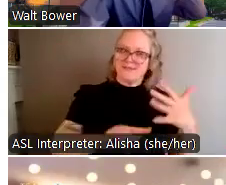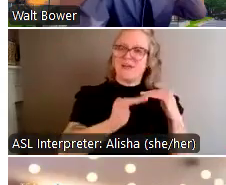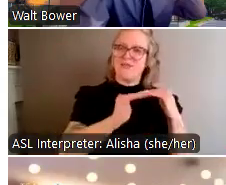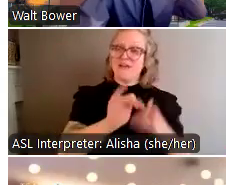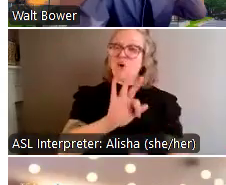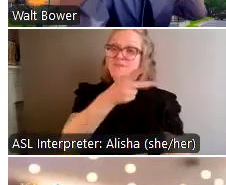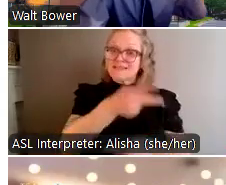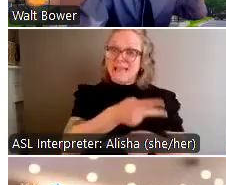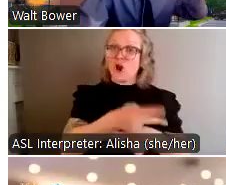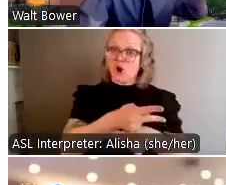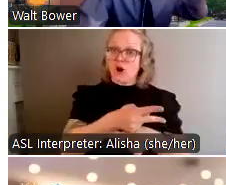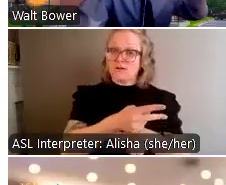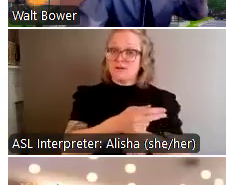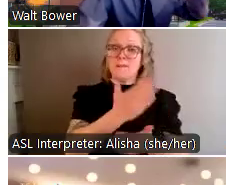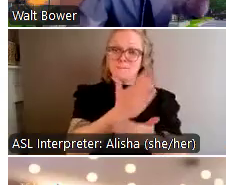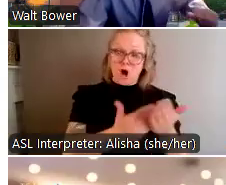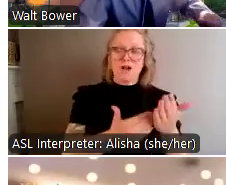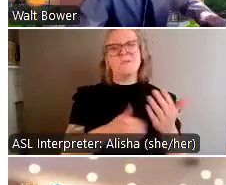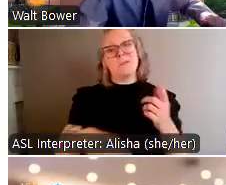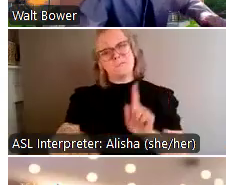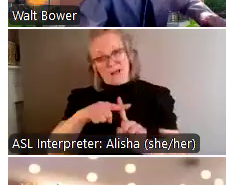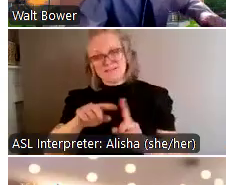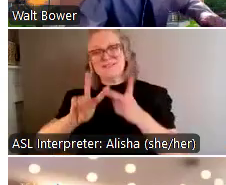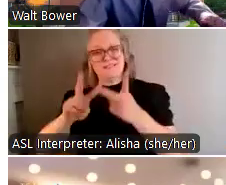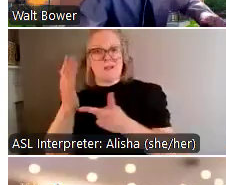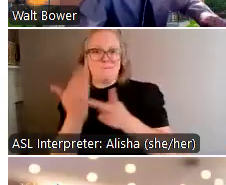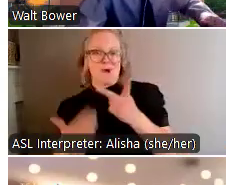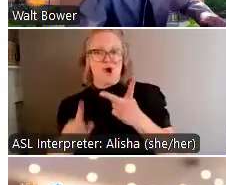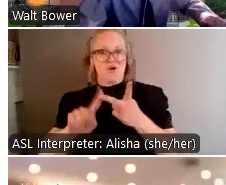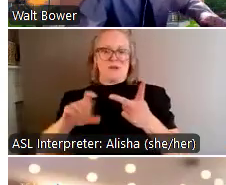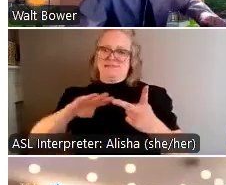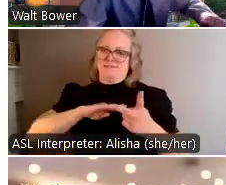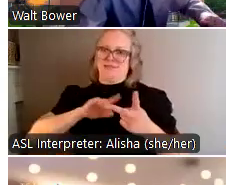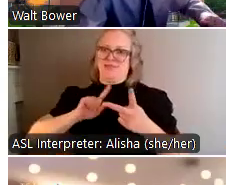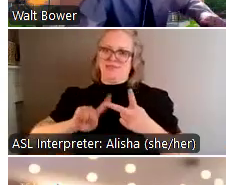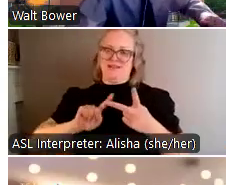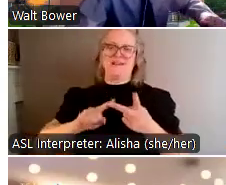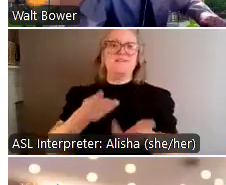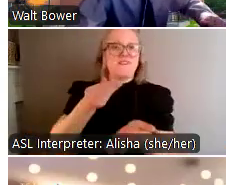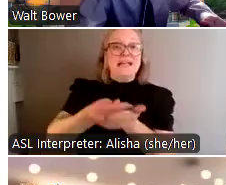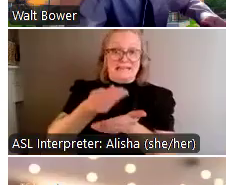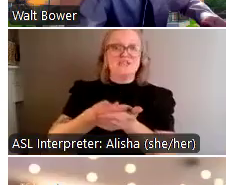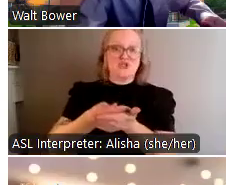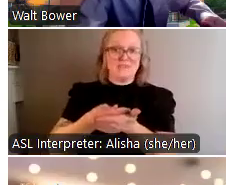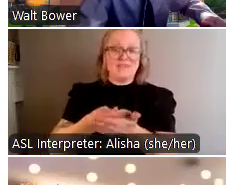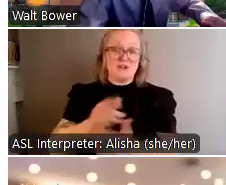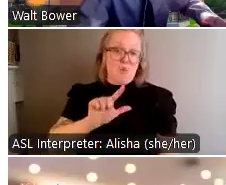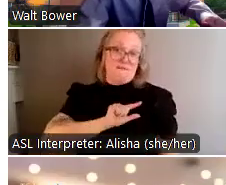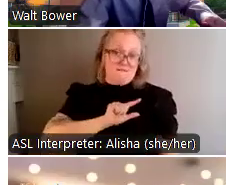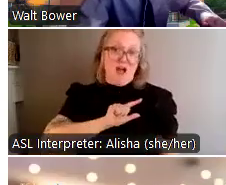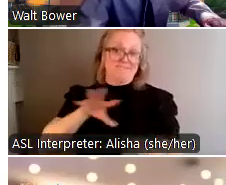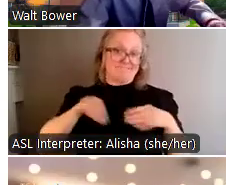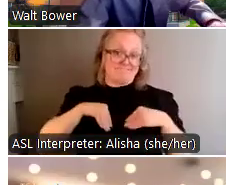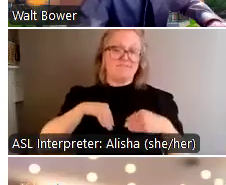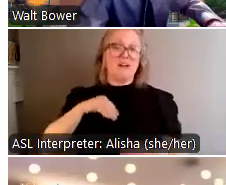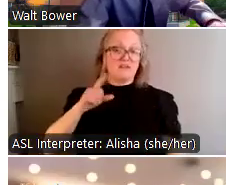care for waiver, but there's a separate piece and you have to be financially eligible in order for